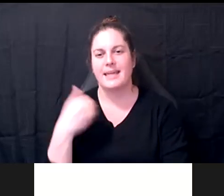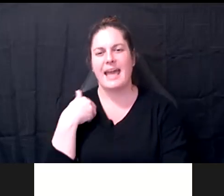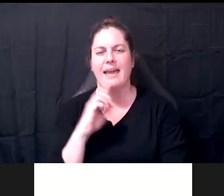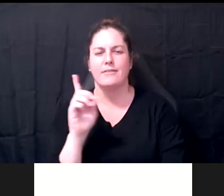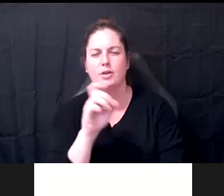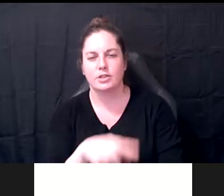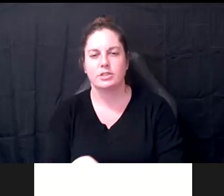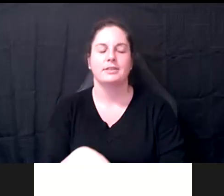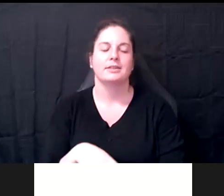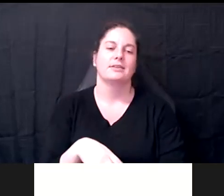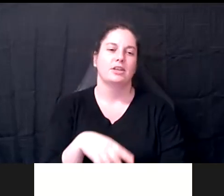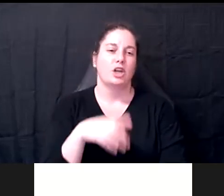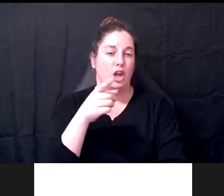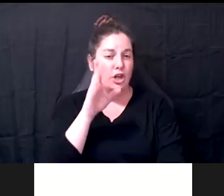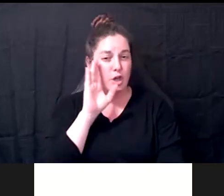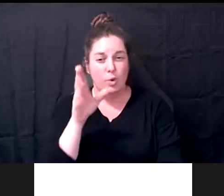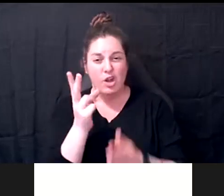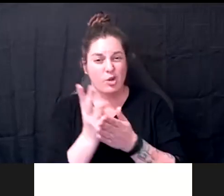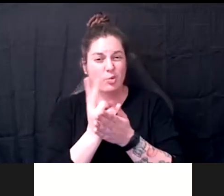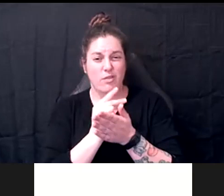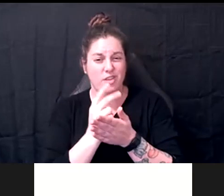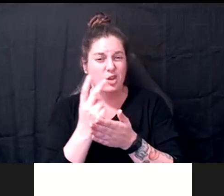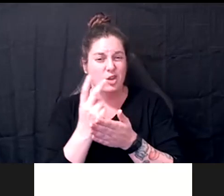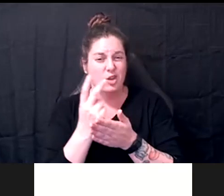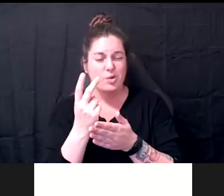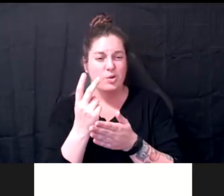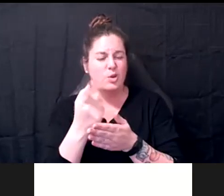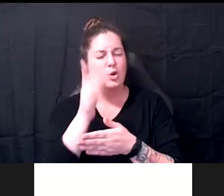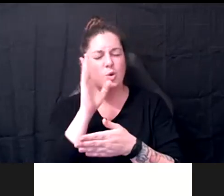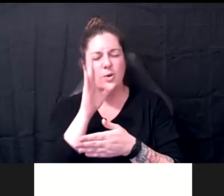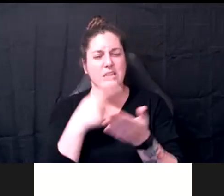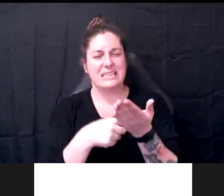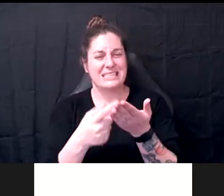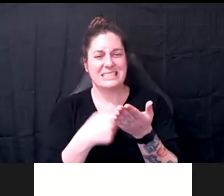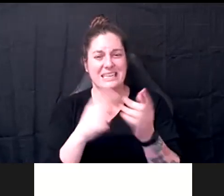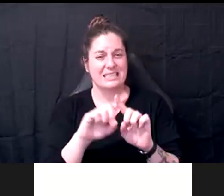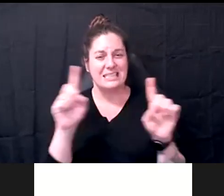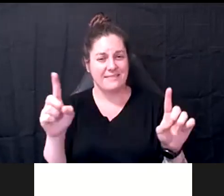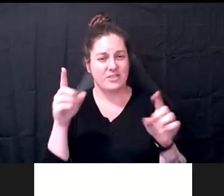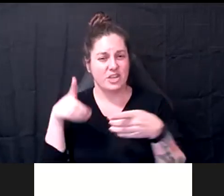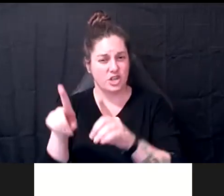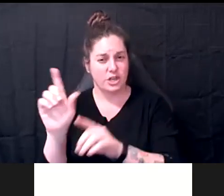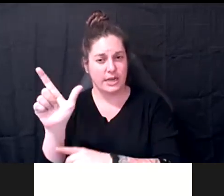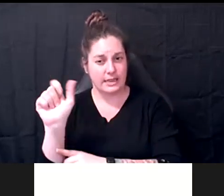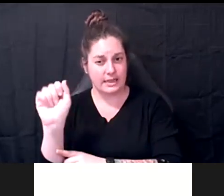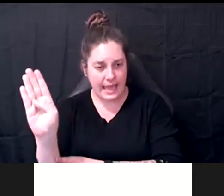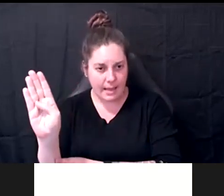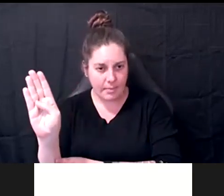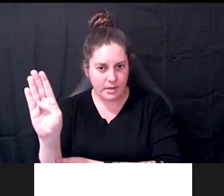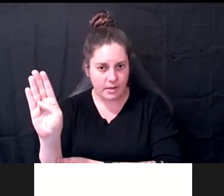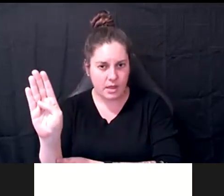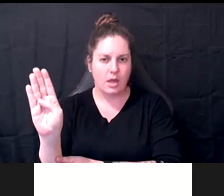Are you going over anything differently in lab, or is it basically the same stuff? Well, the explanation